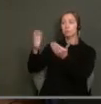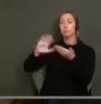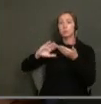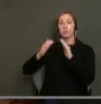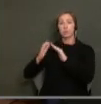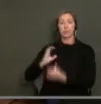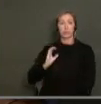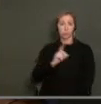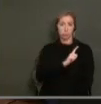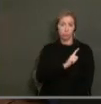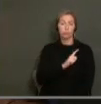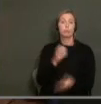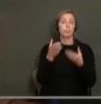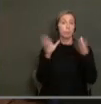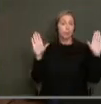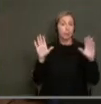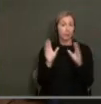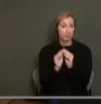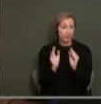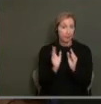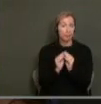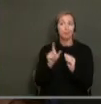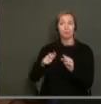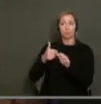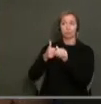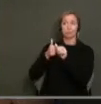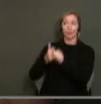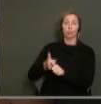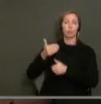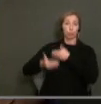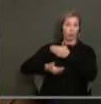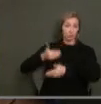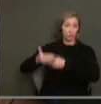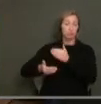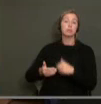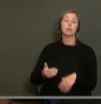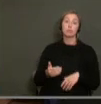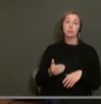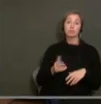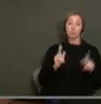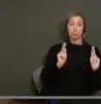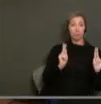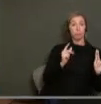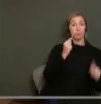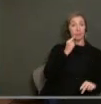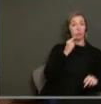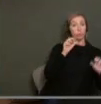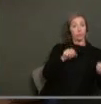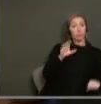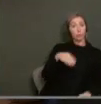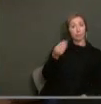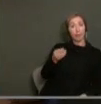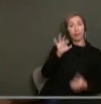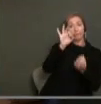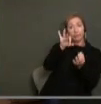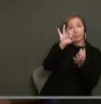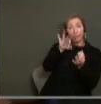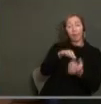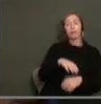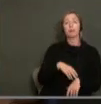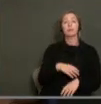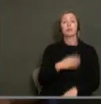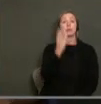are public meetings. There is a process by which residents are able to provide their feedback. Every Wednesday, we